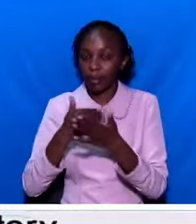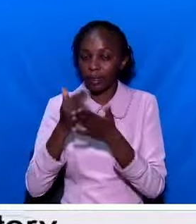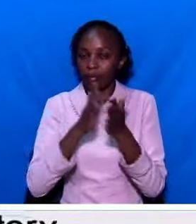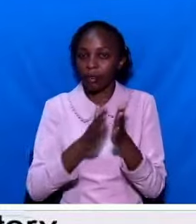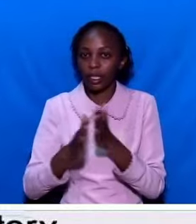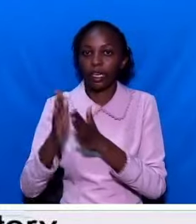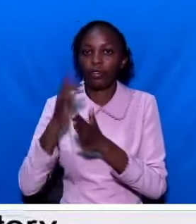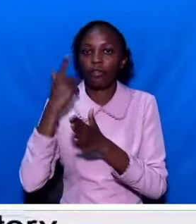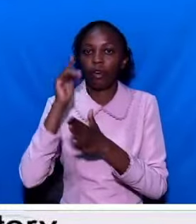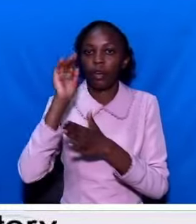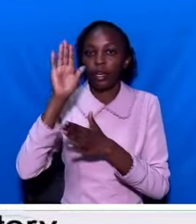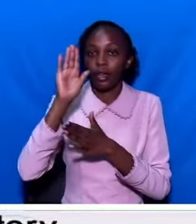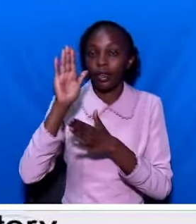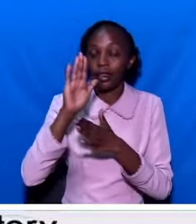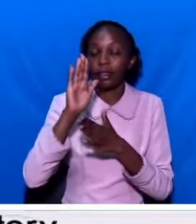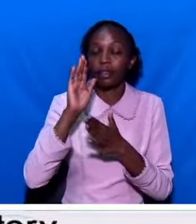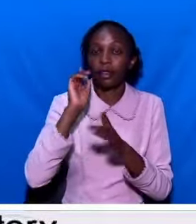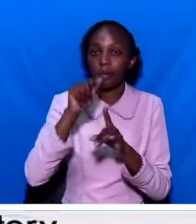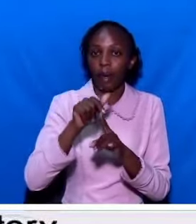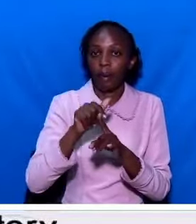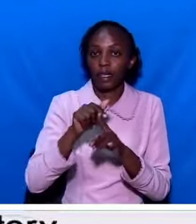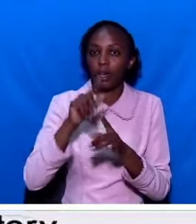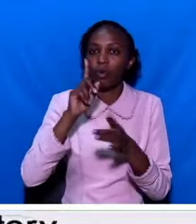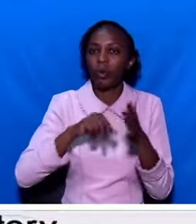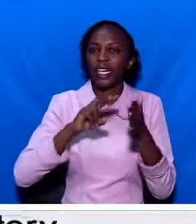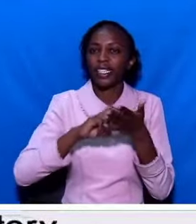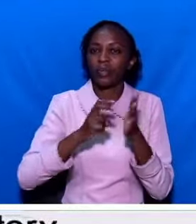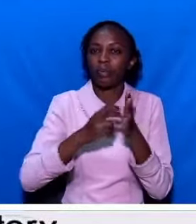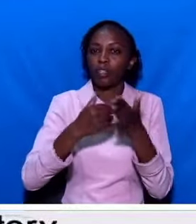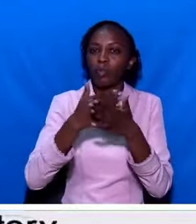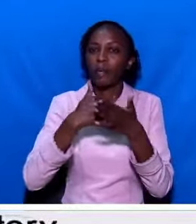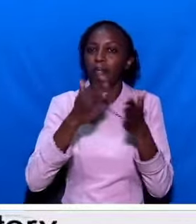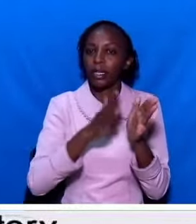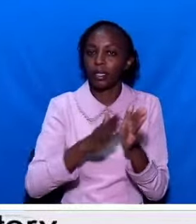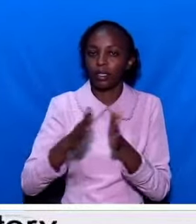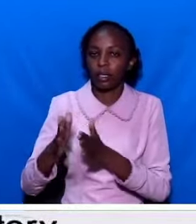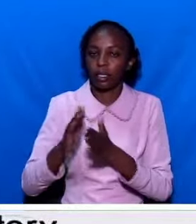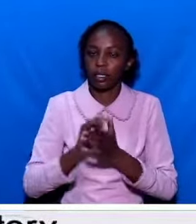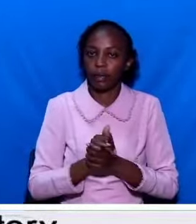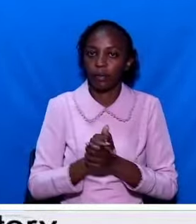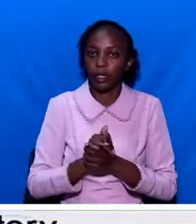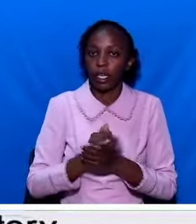his purpose. Now, what does it mean to be predestined?